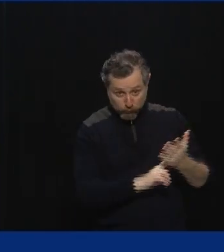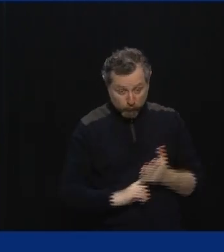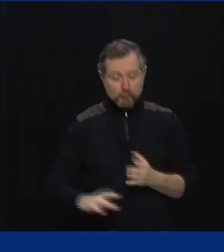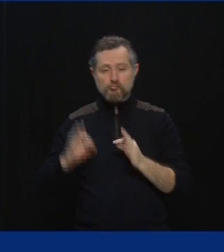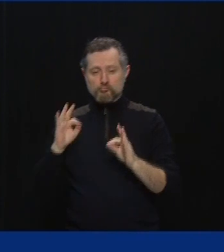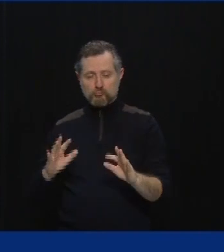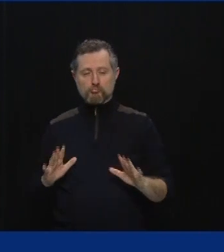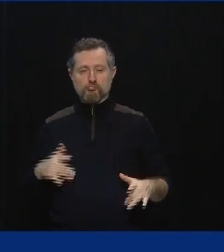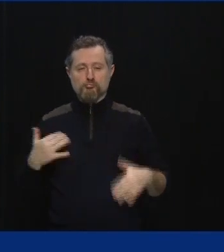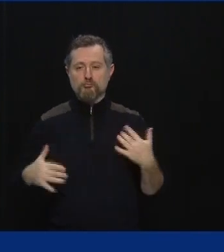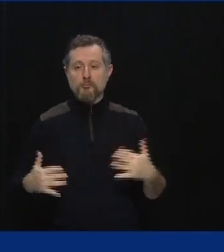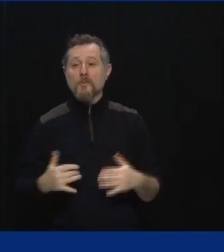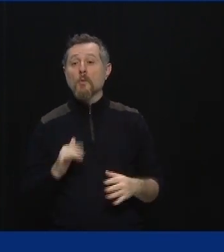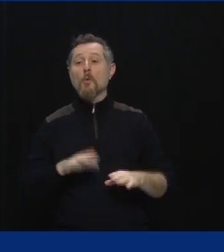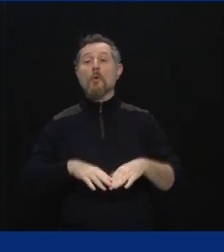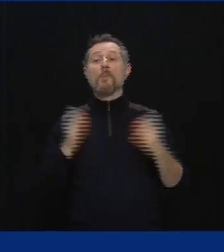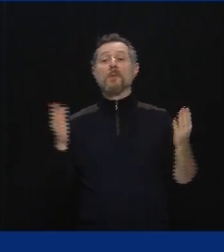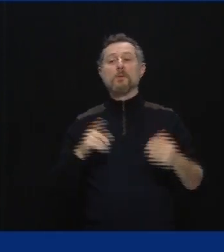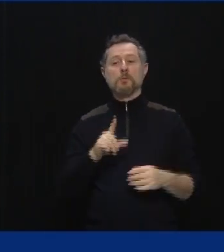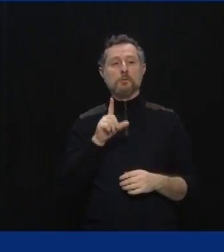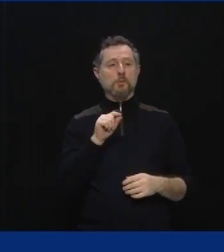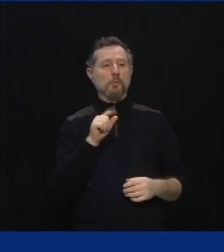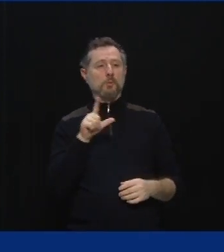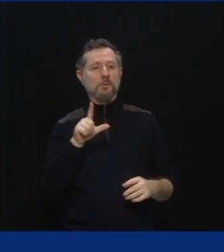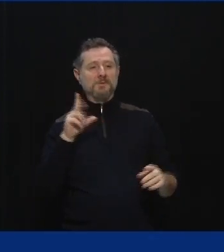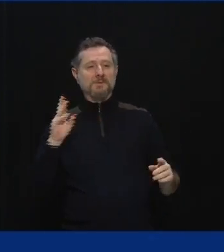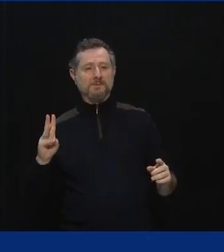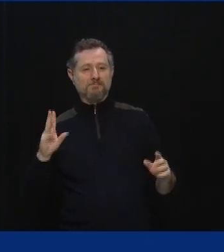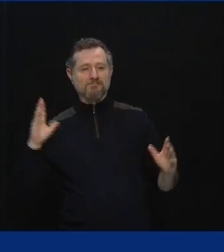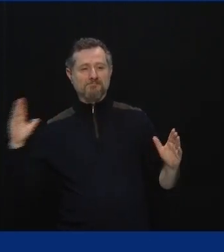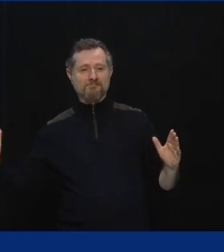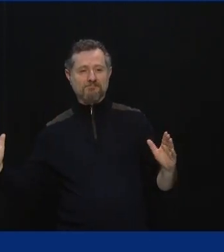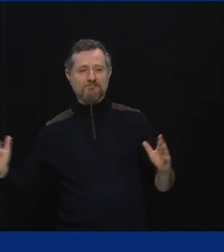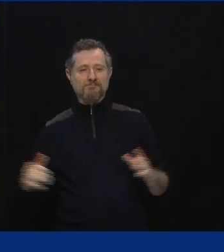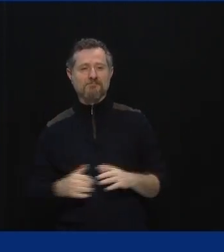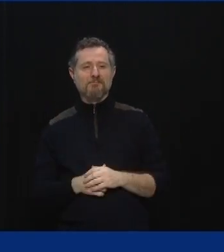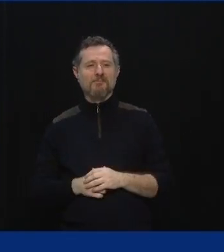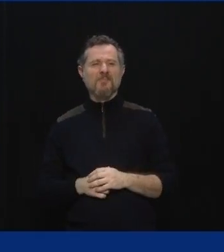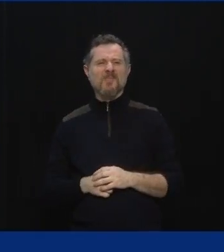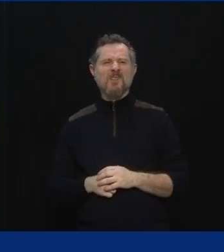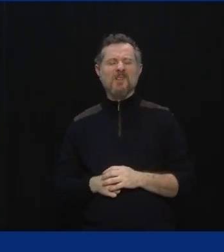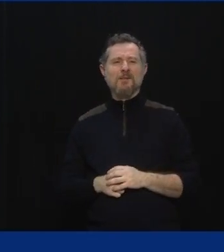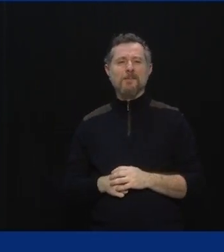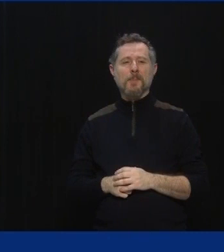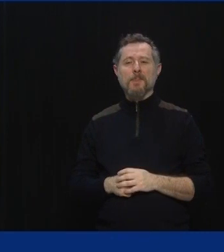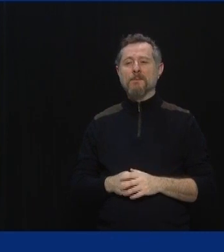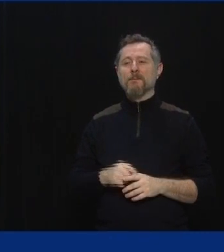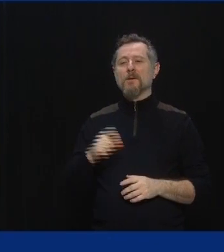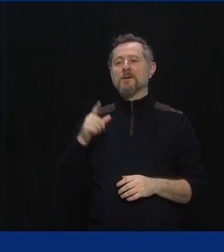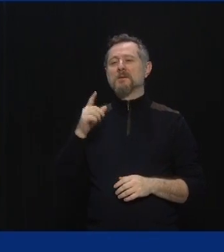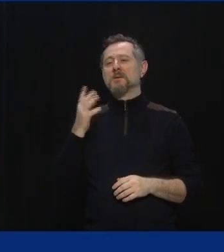the opening dates, 2026, we're opening